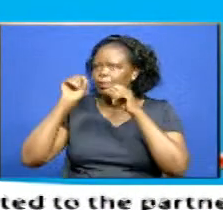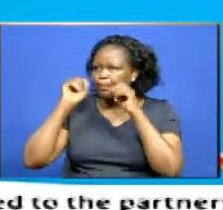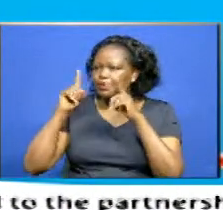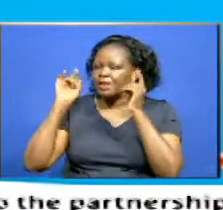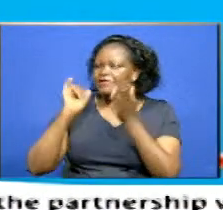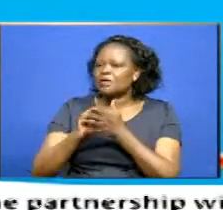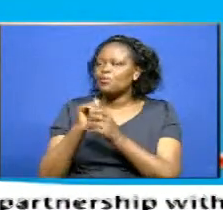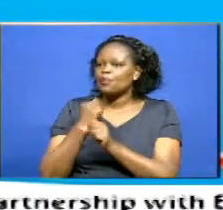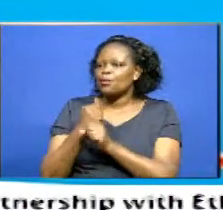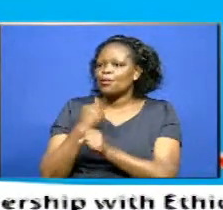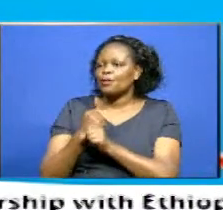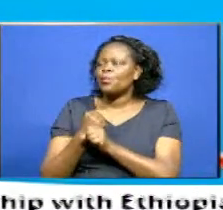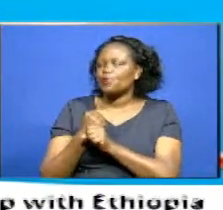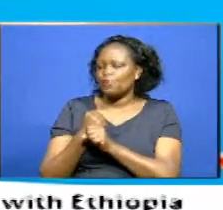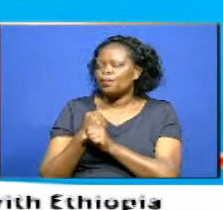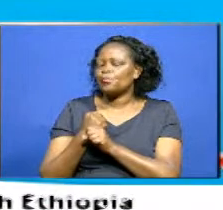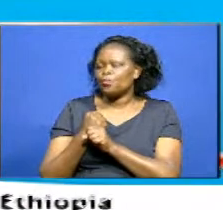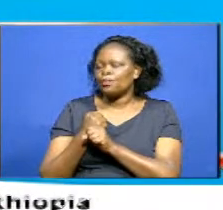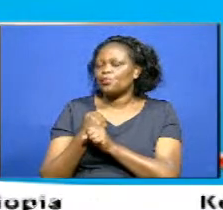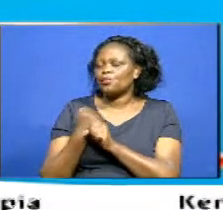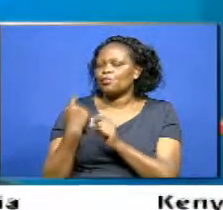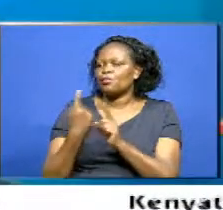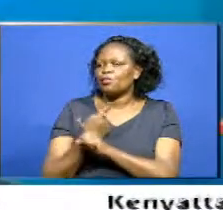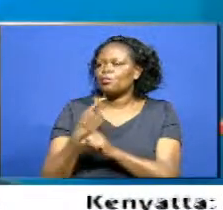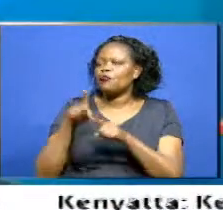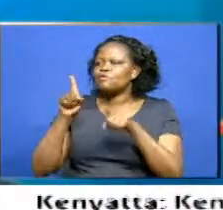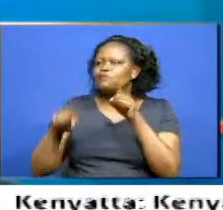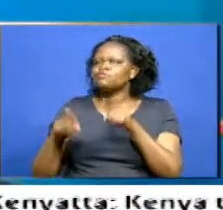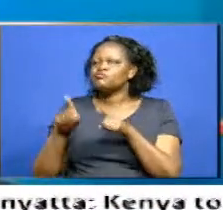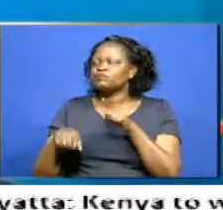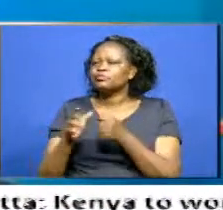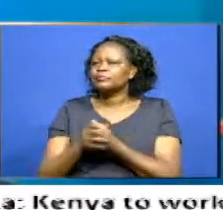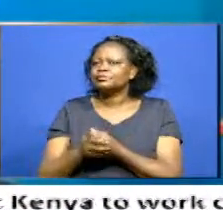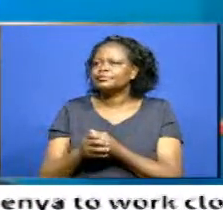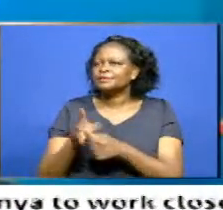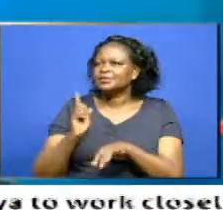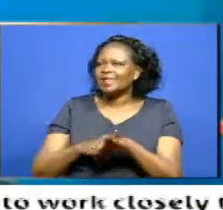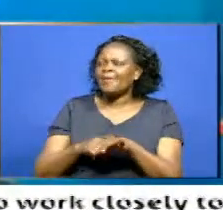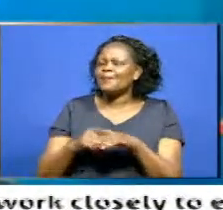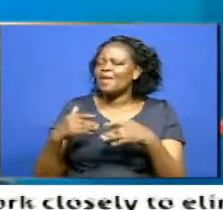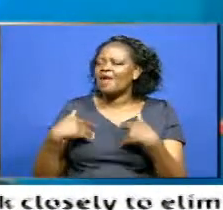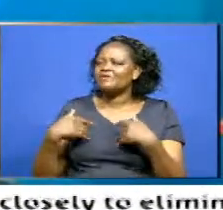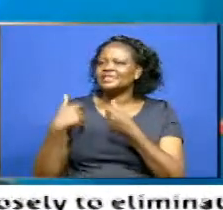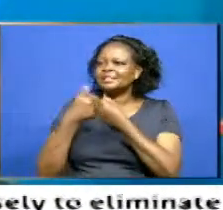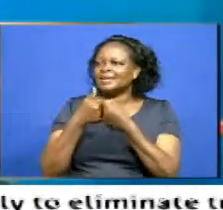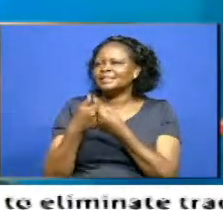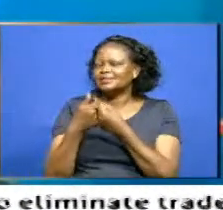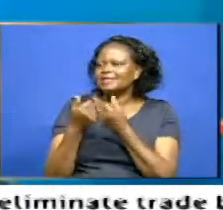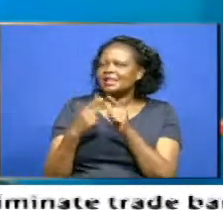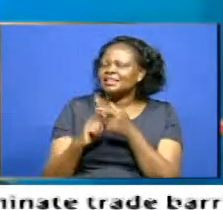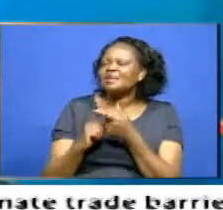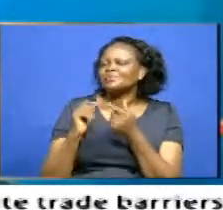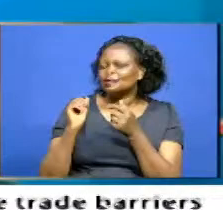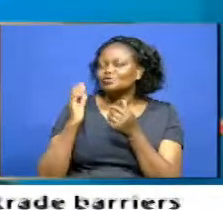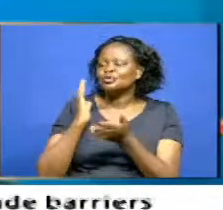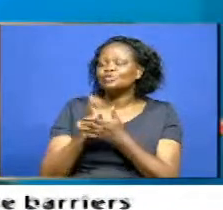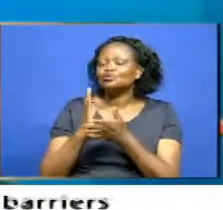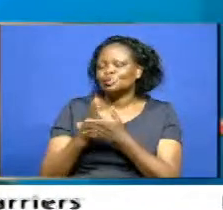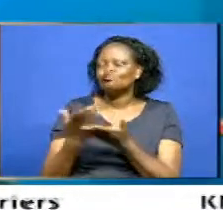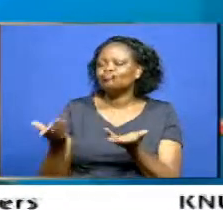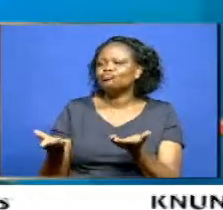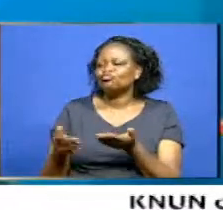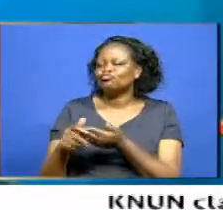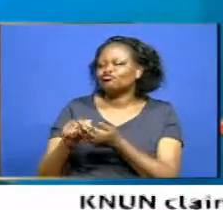form of resilience somehow. When you talk about resilience, is that when shocks come in life, you have some ability to cope. If you are well